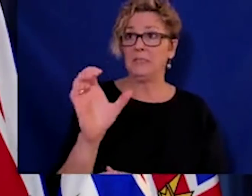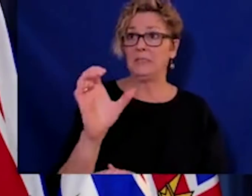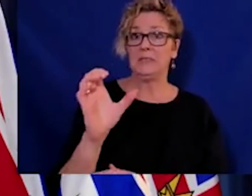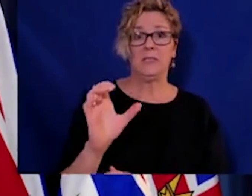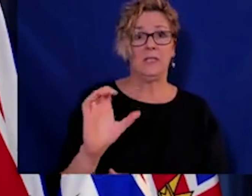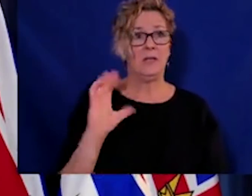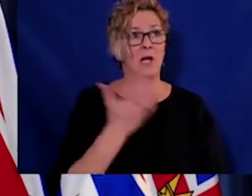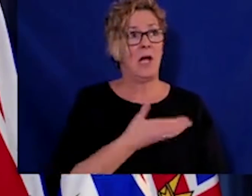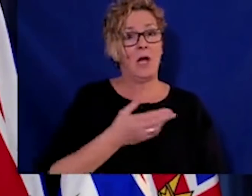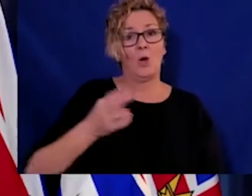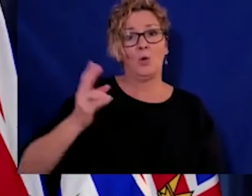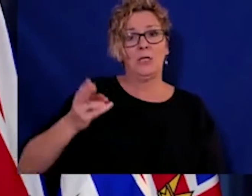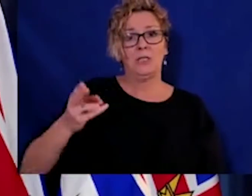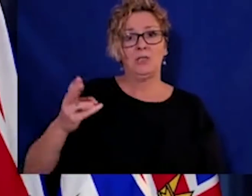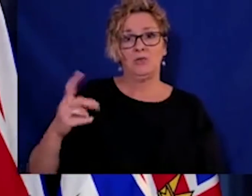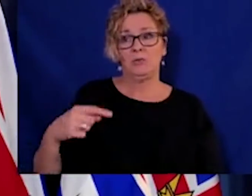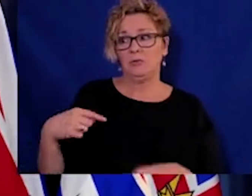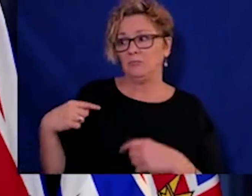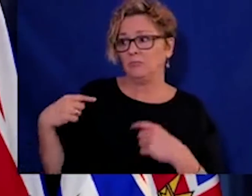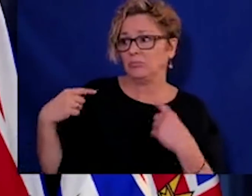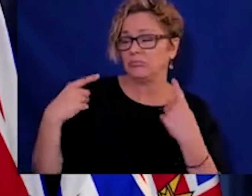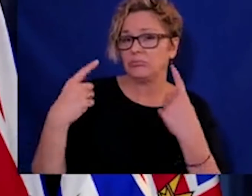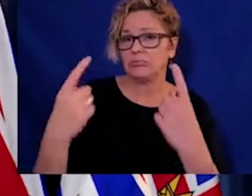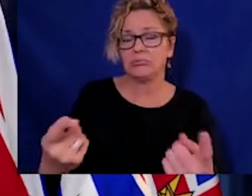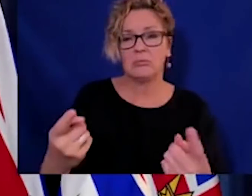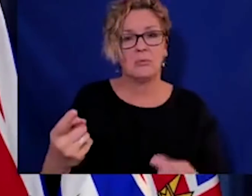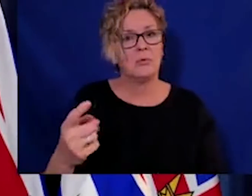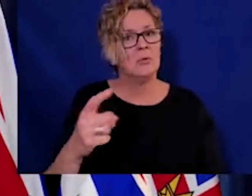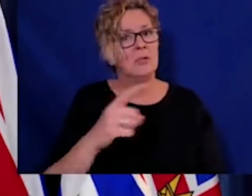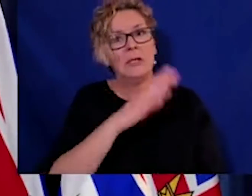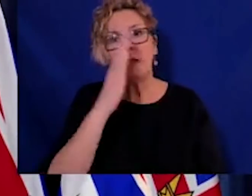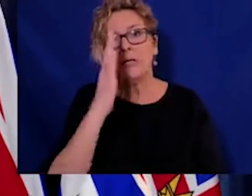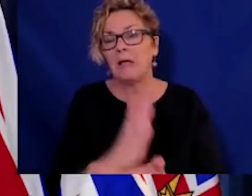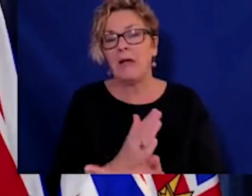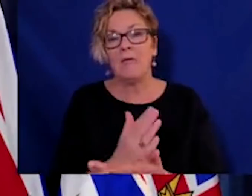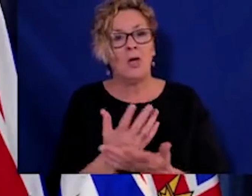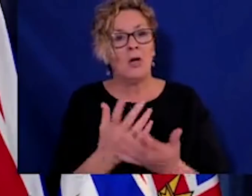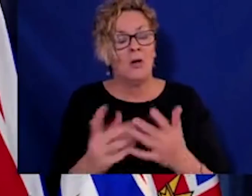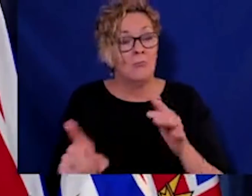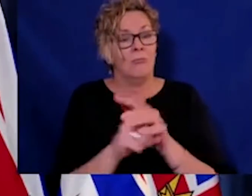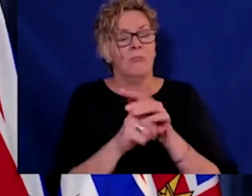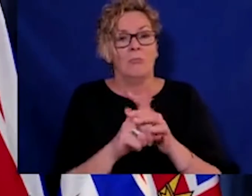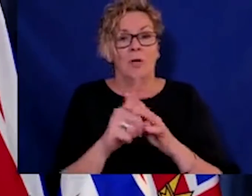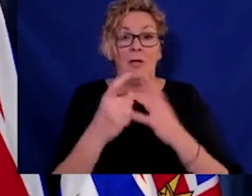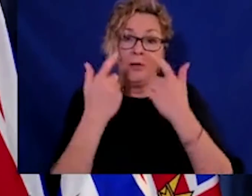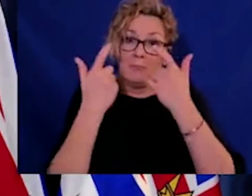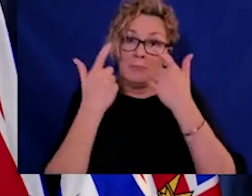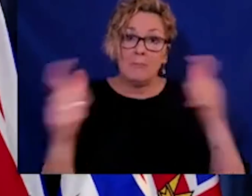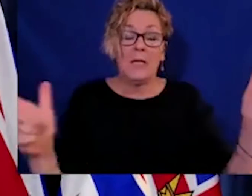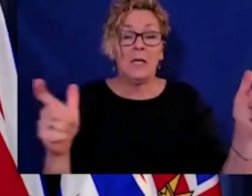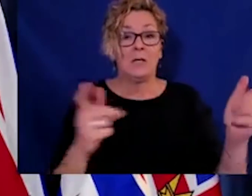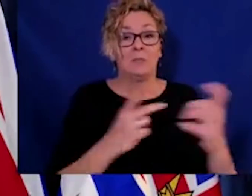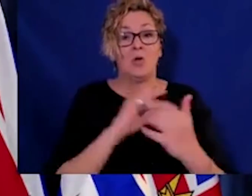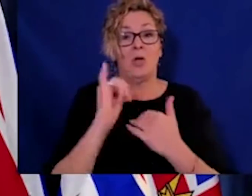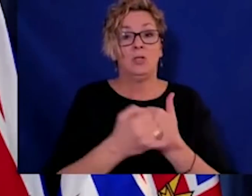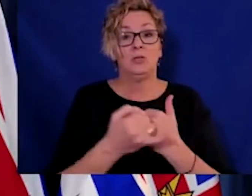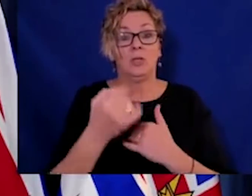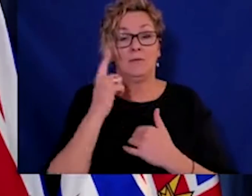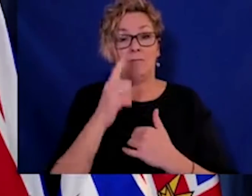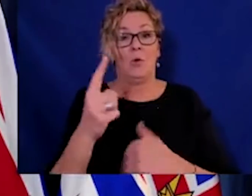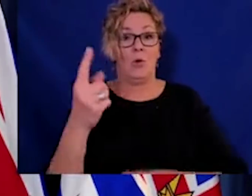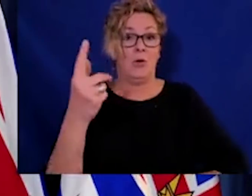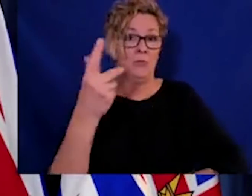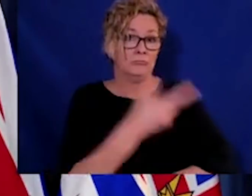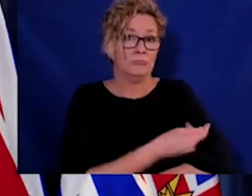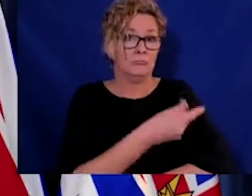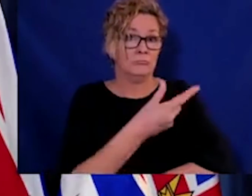of BC, obviously because of the attention that will be placed on it, but its importance and its speed and the fact that we're dealing